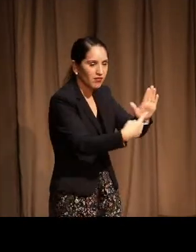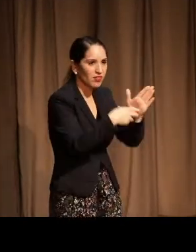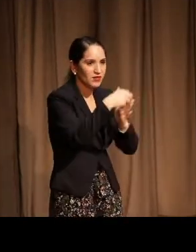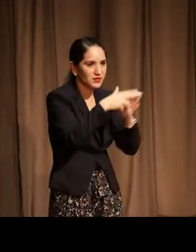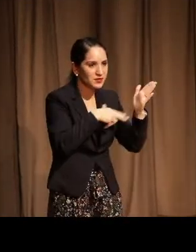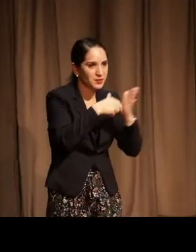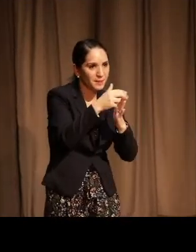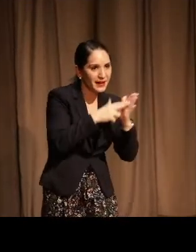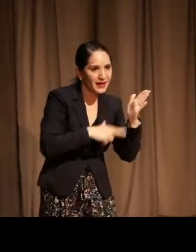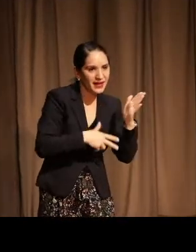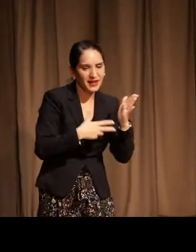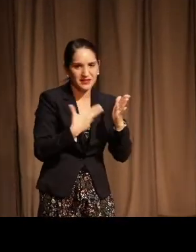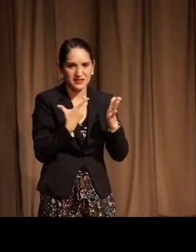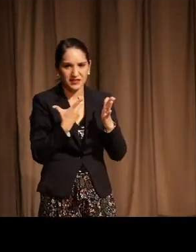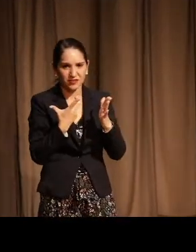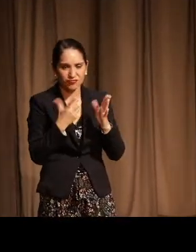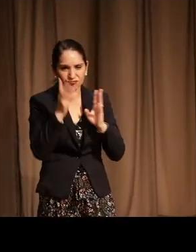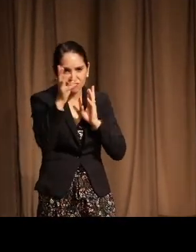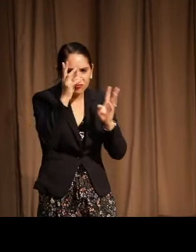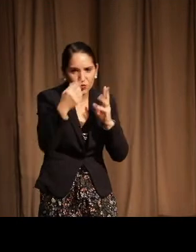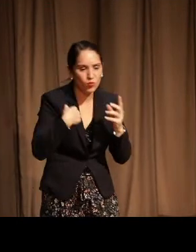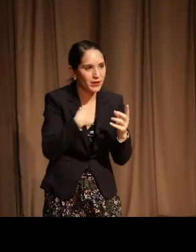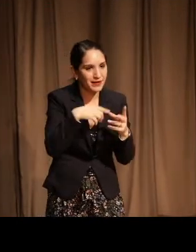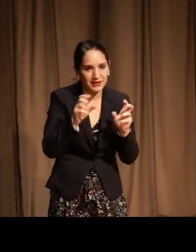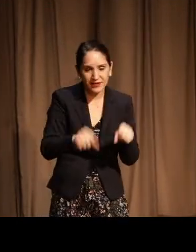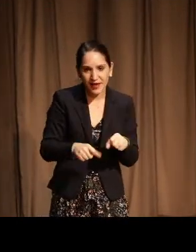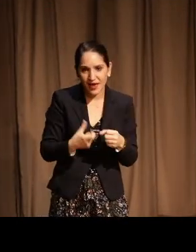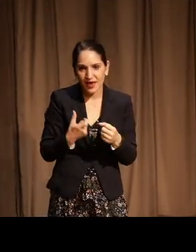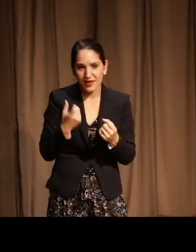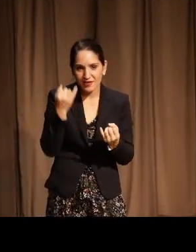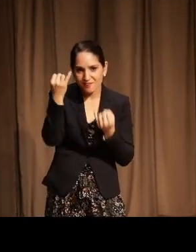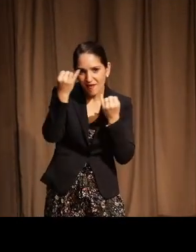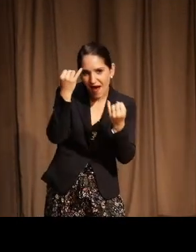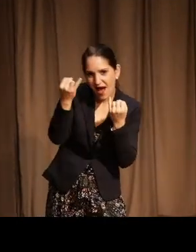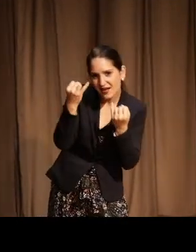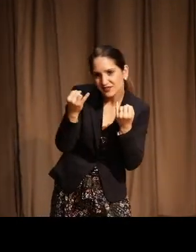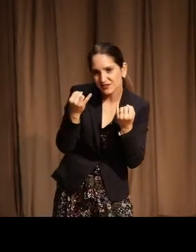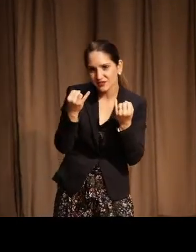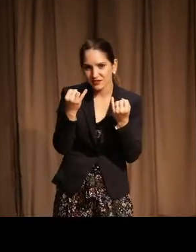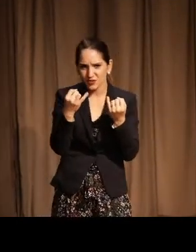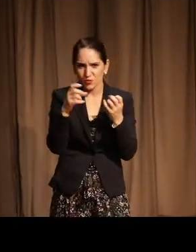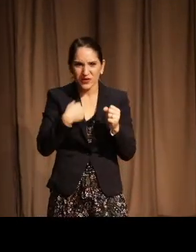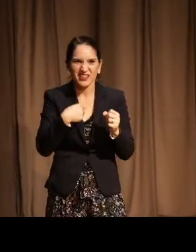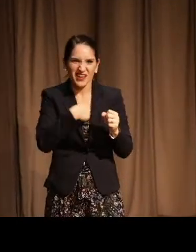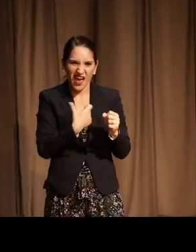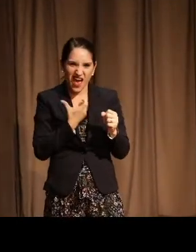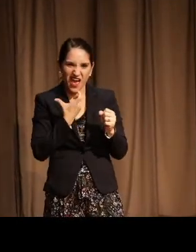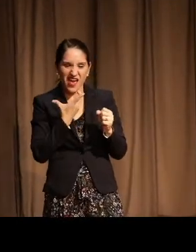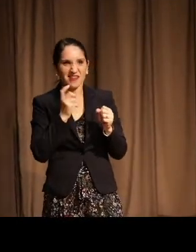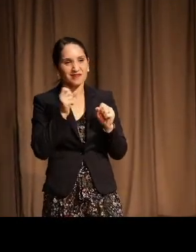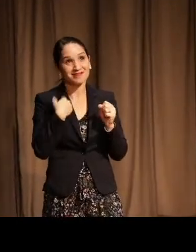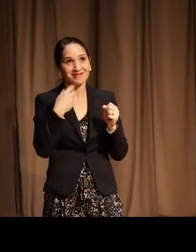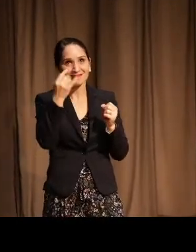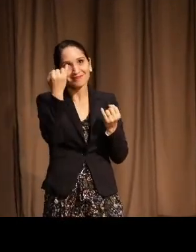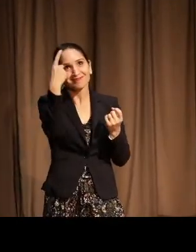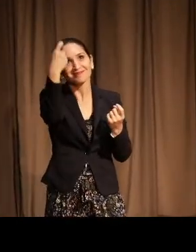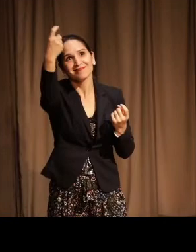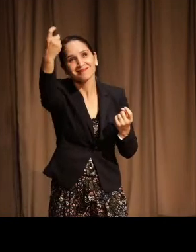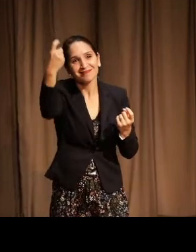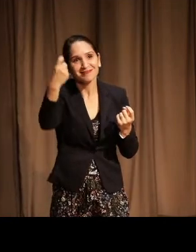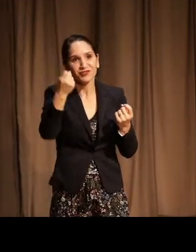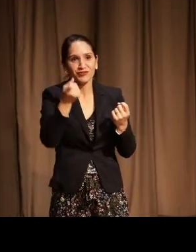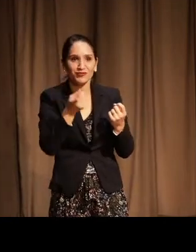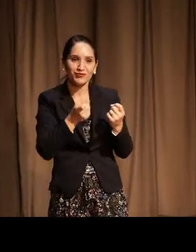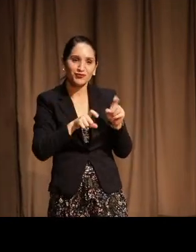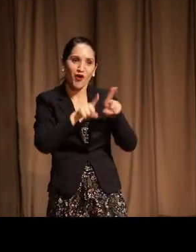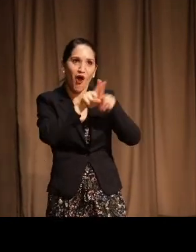a magical environment where we can imagine reaching the stars. But also, I began by